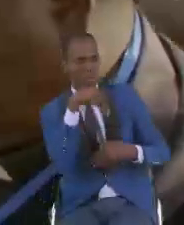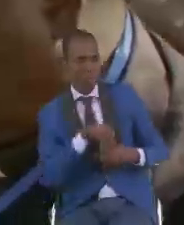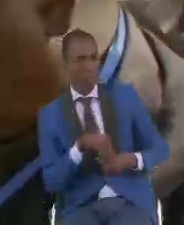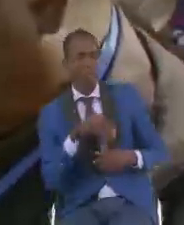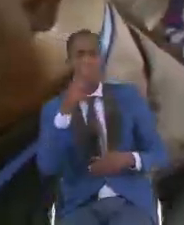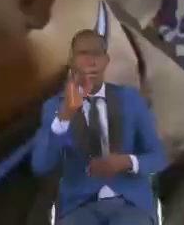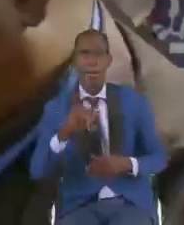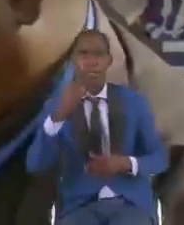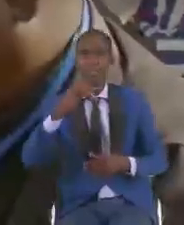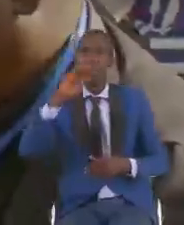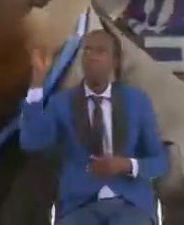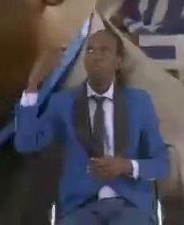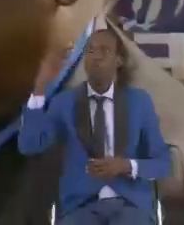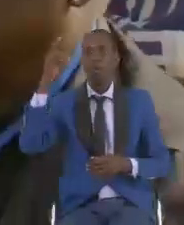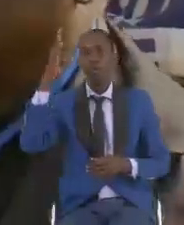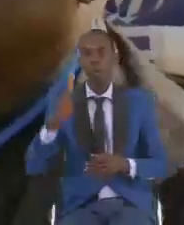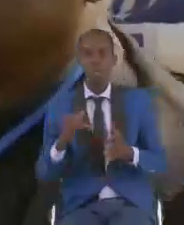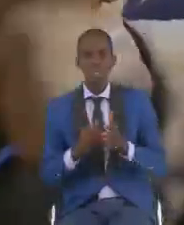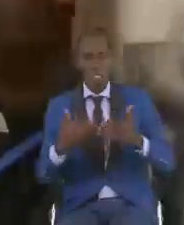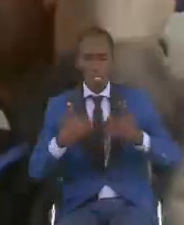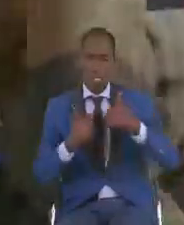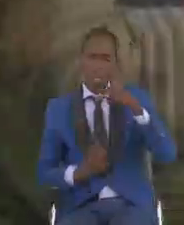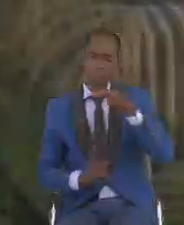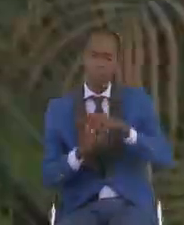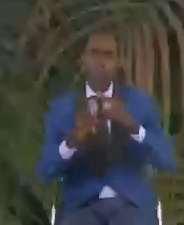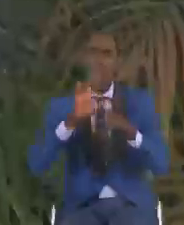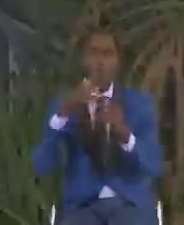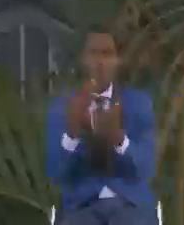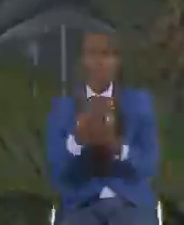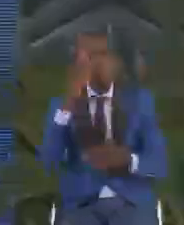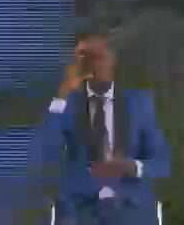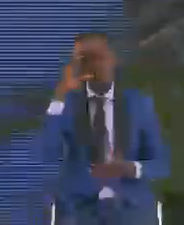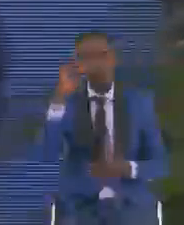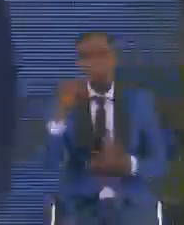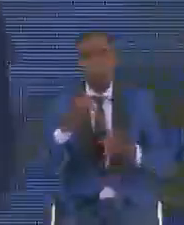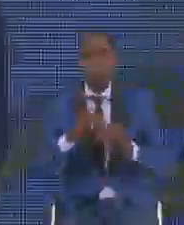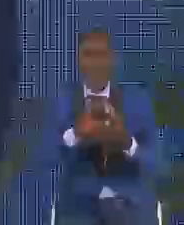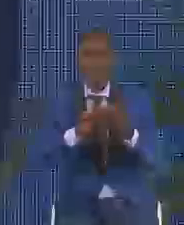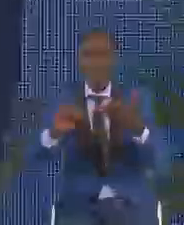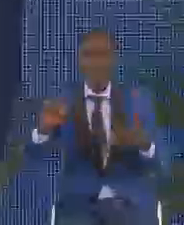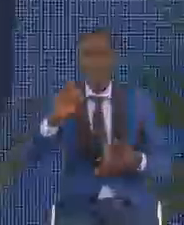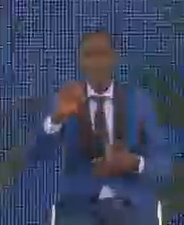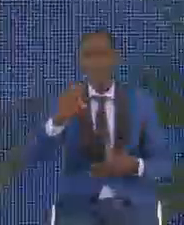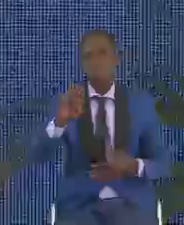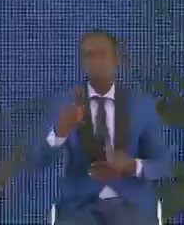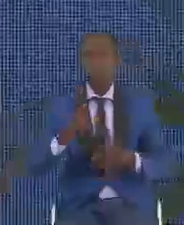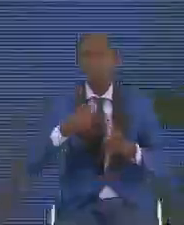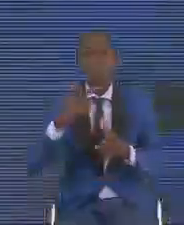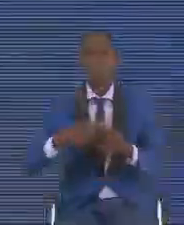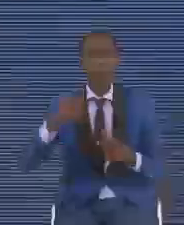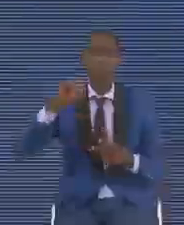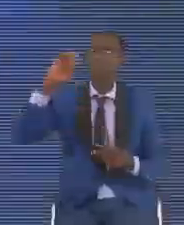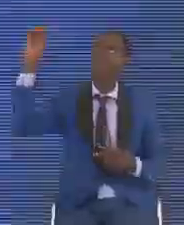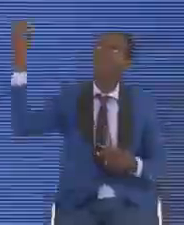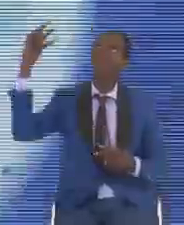of God, it has appeared unto all men. Then in verse 12, then the grace of